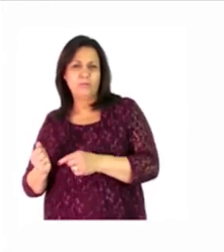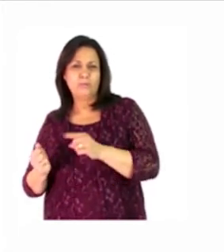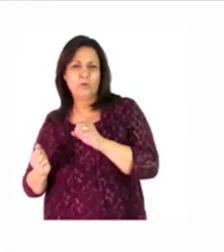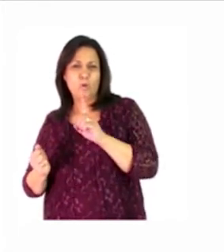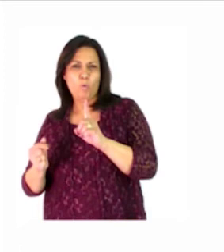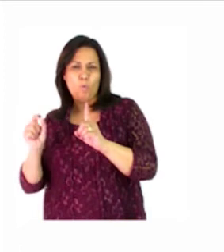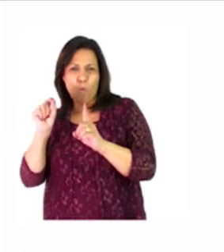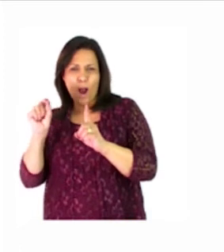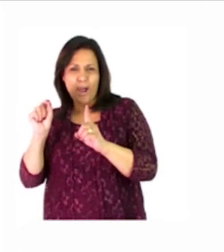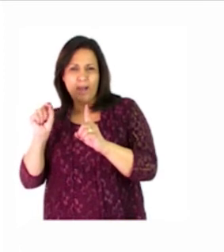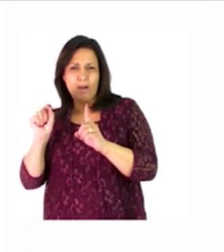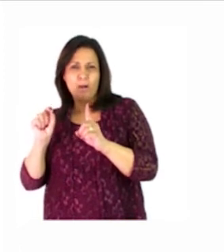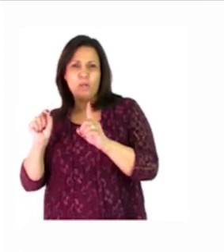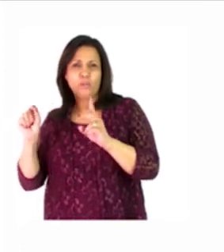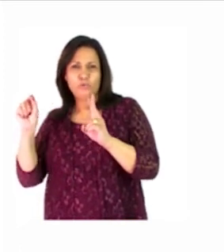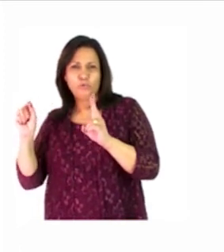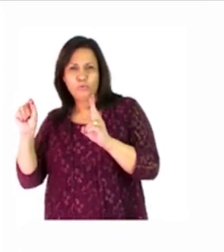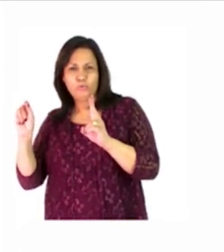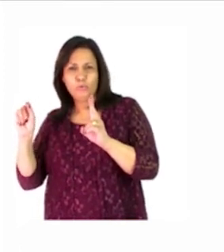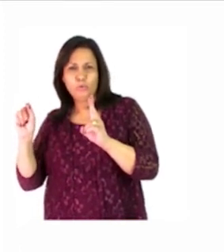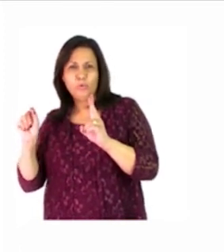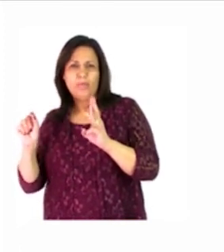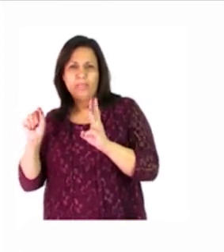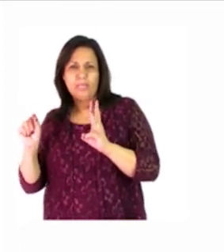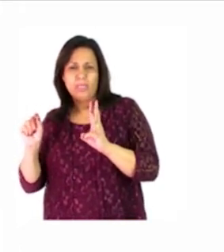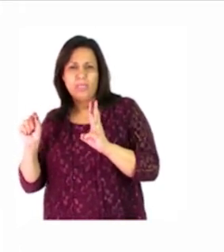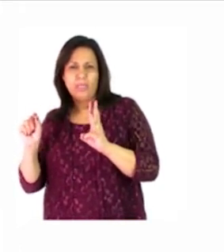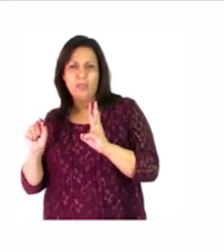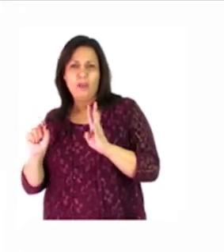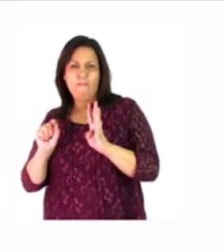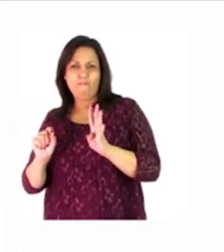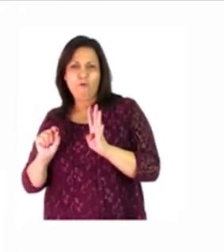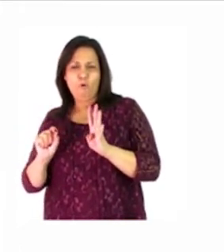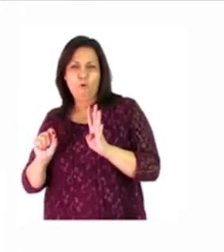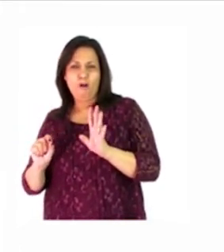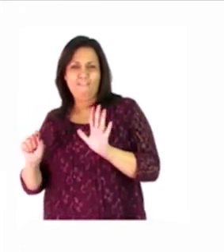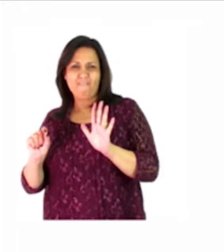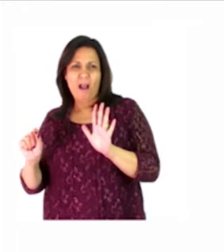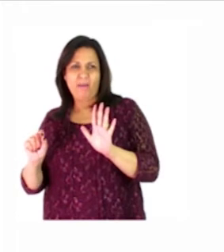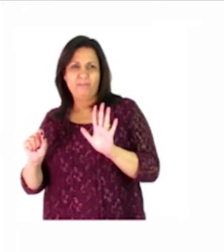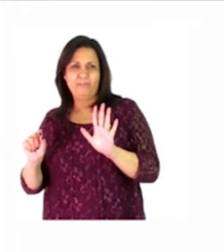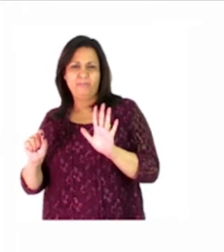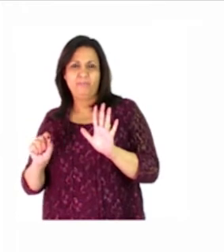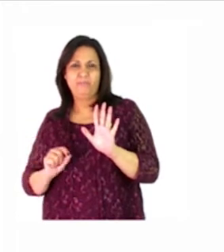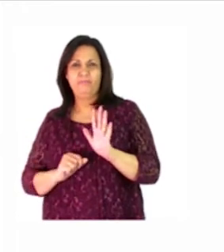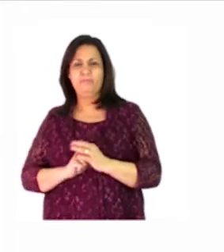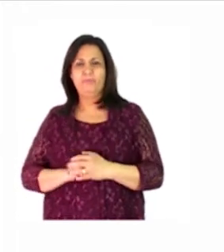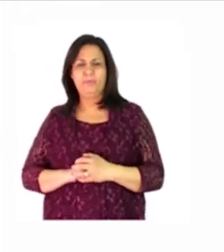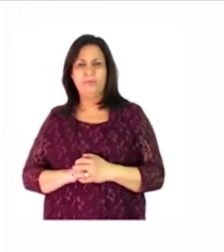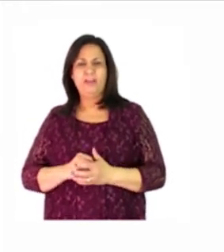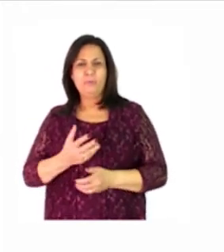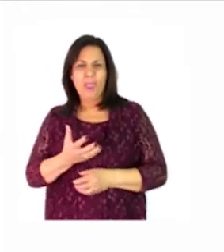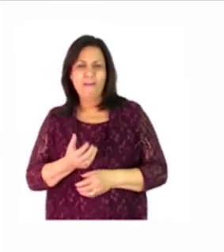have. 1, 2, 3, 4, 5. We